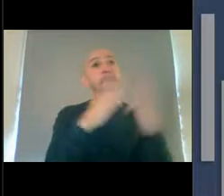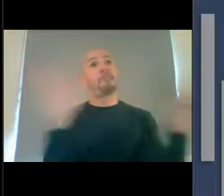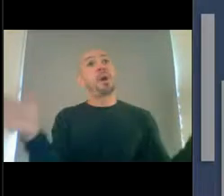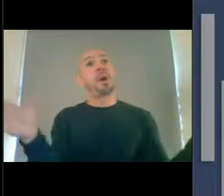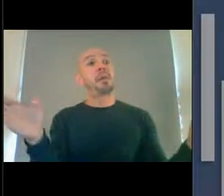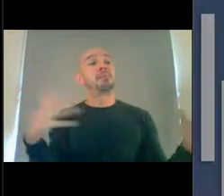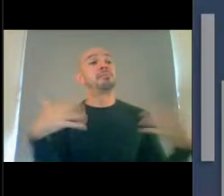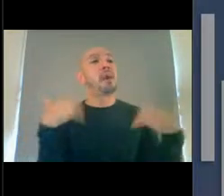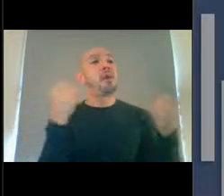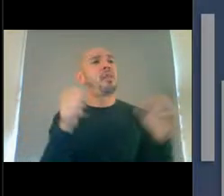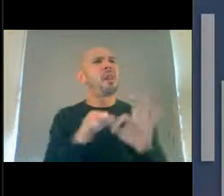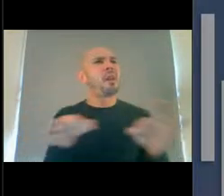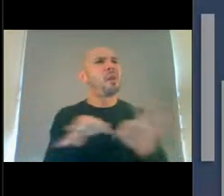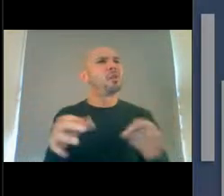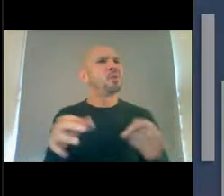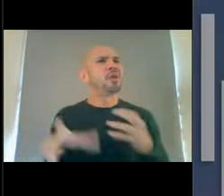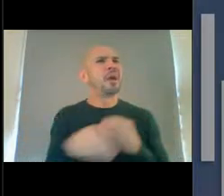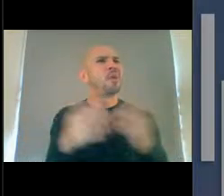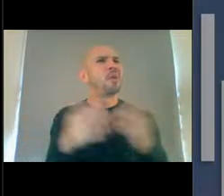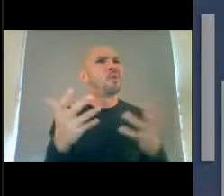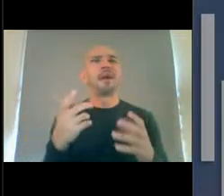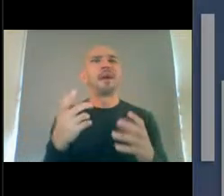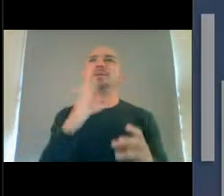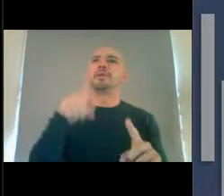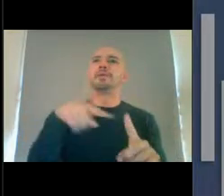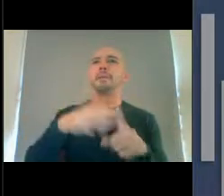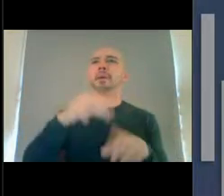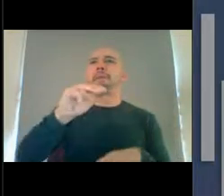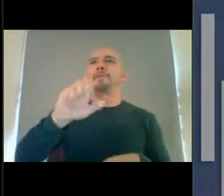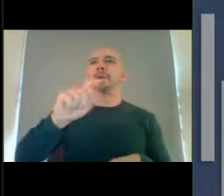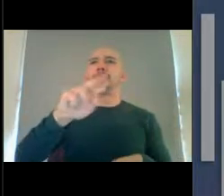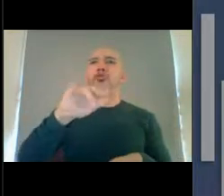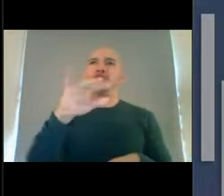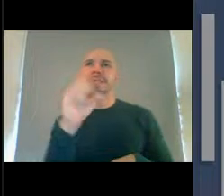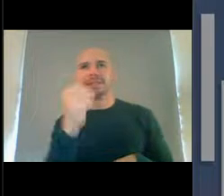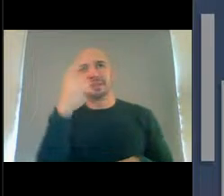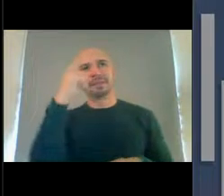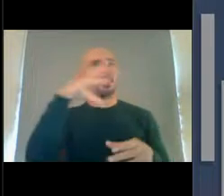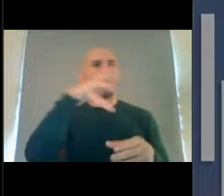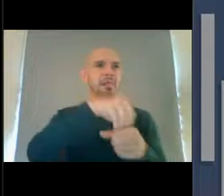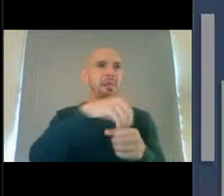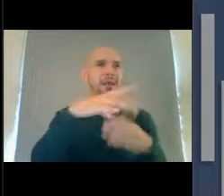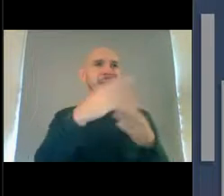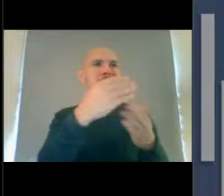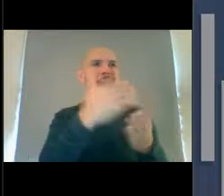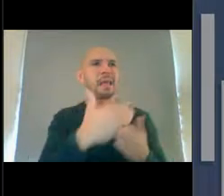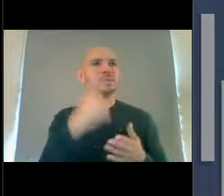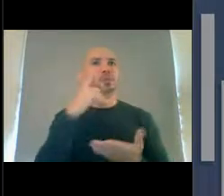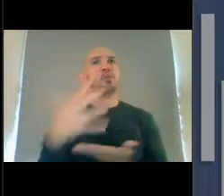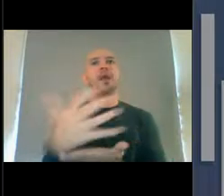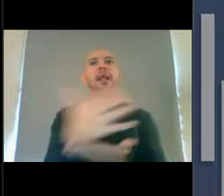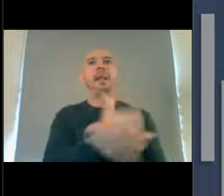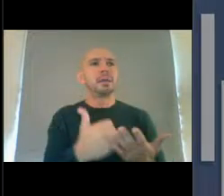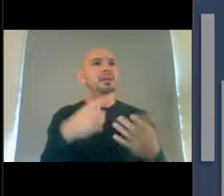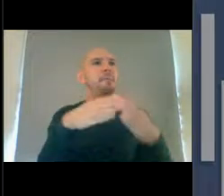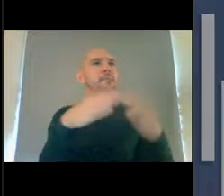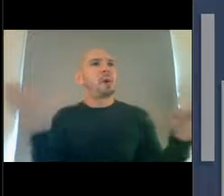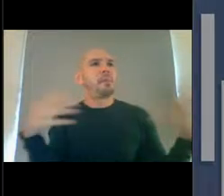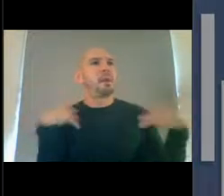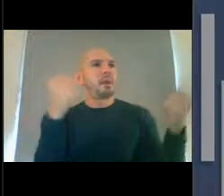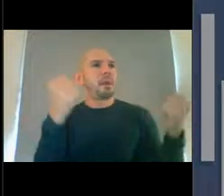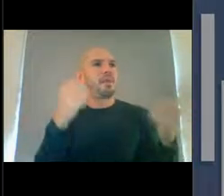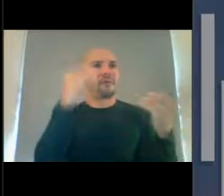that we added it points to metrics in the guidelines that uh collect public health related information such as